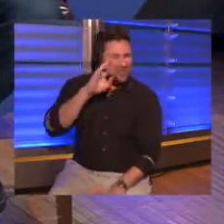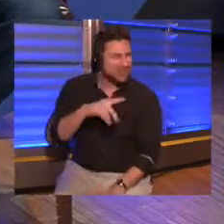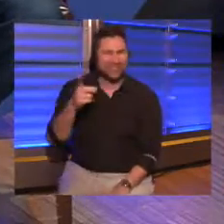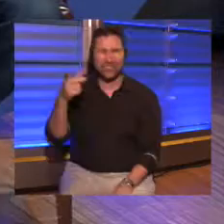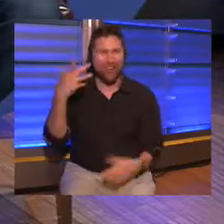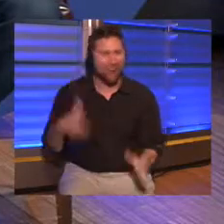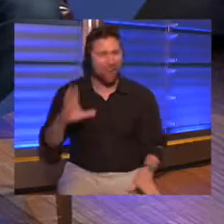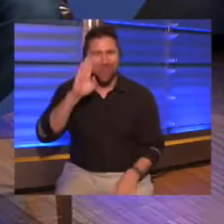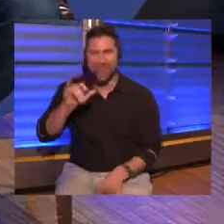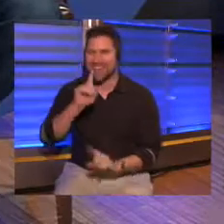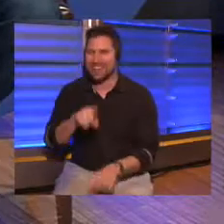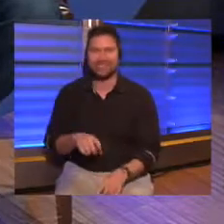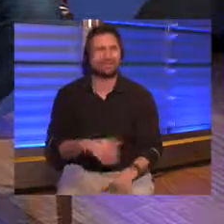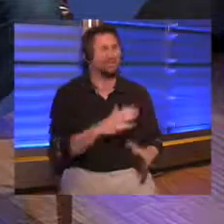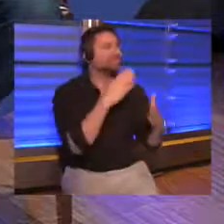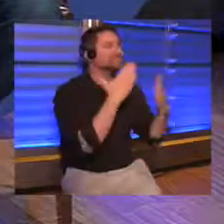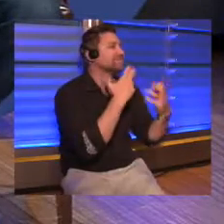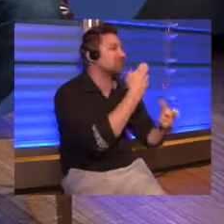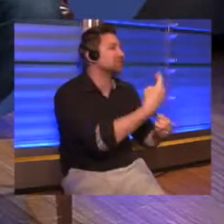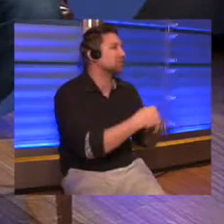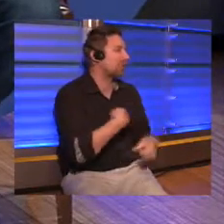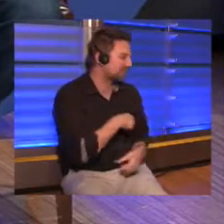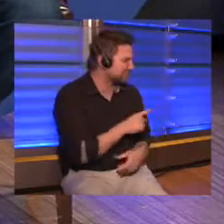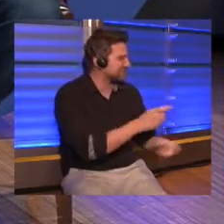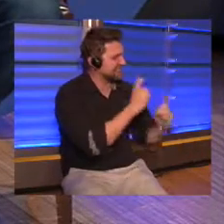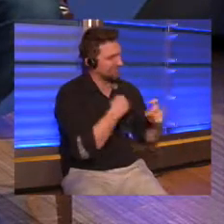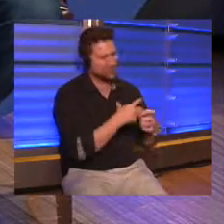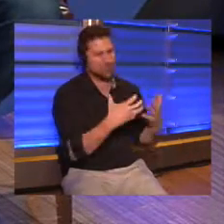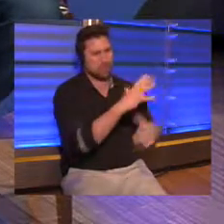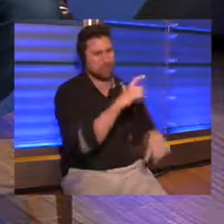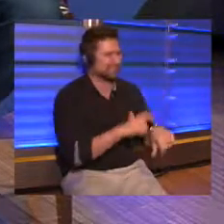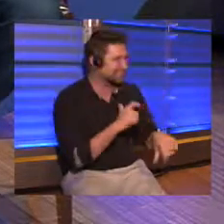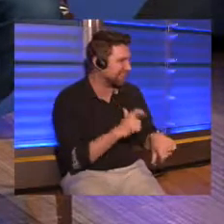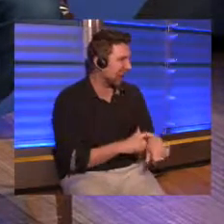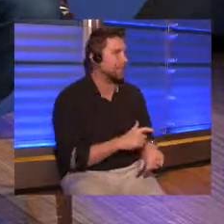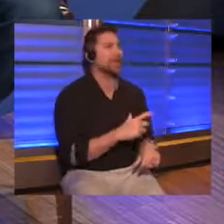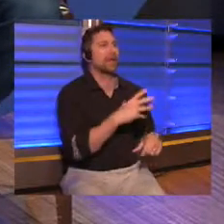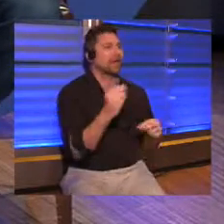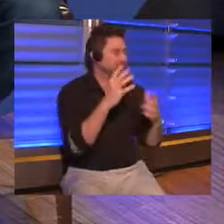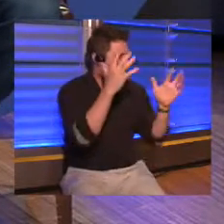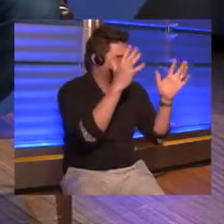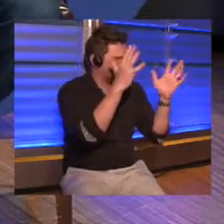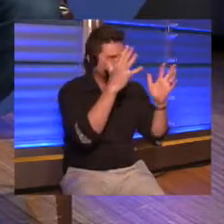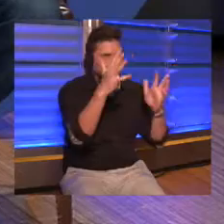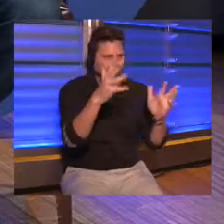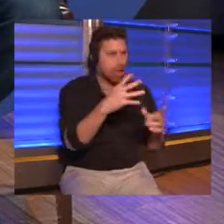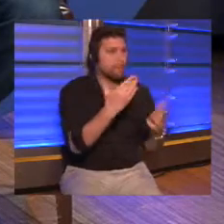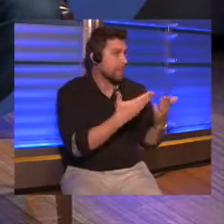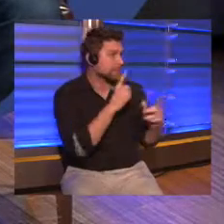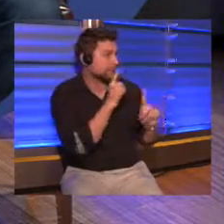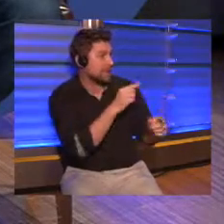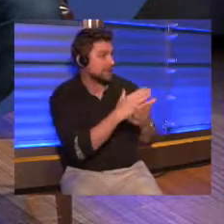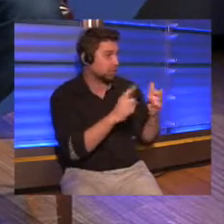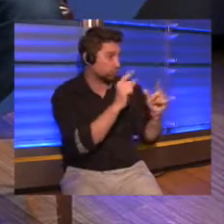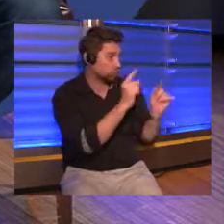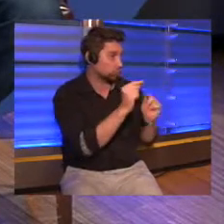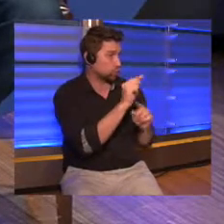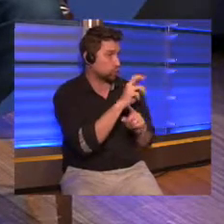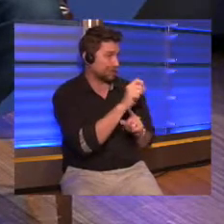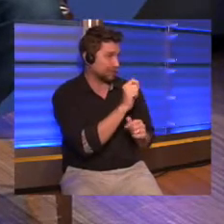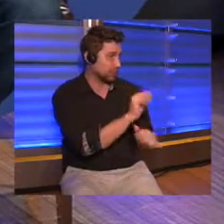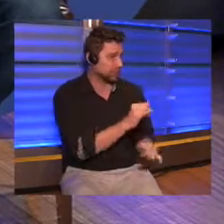answer. Thank you so much for joining us, for giving yeah. us so much of your time. And maybe you can answer some tweets as well, because there are lots of great